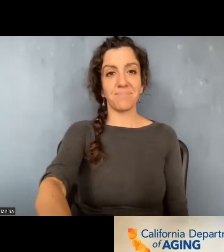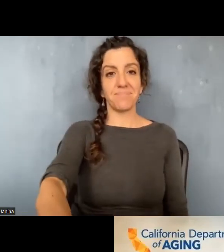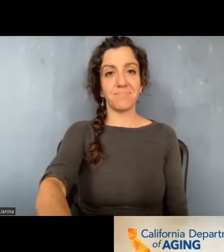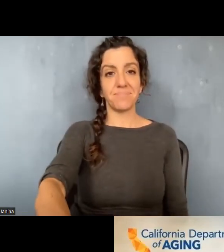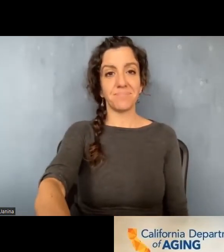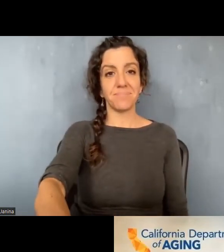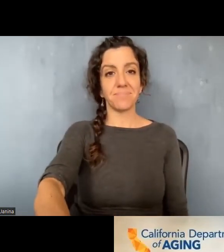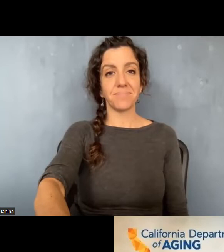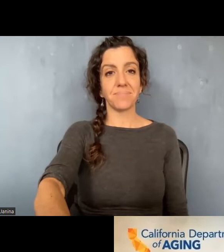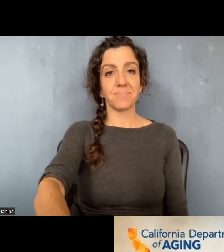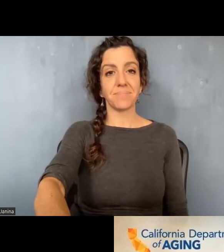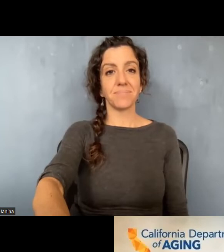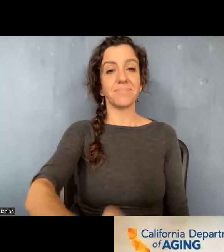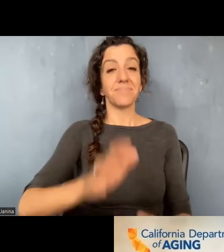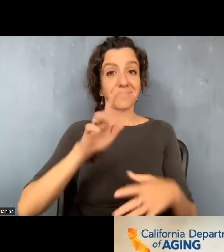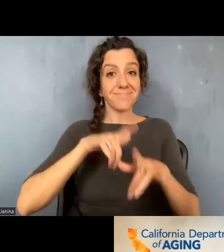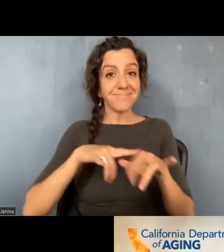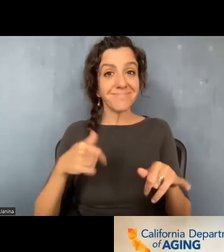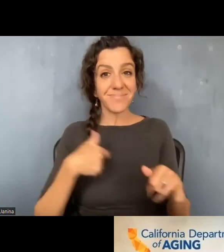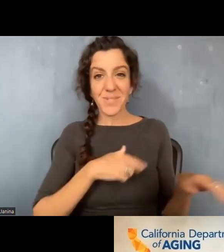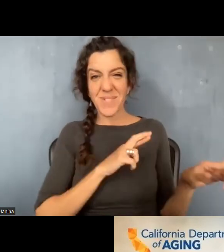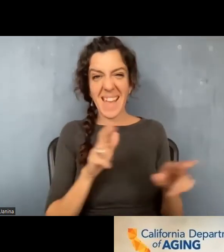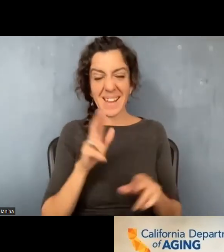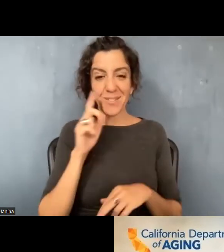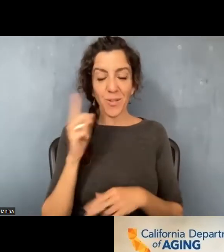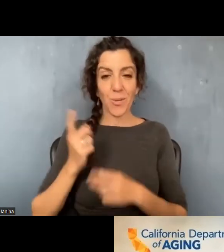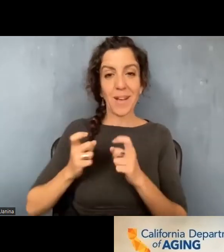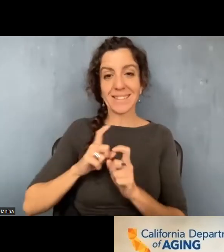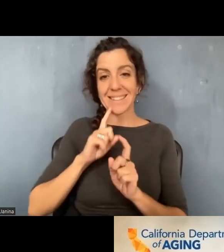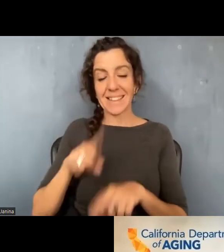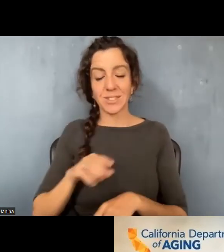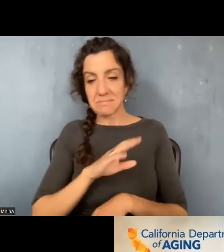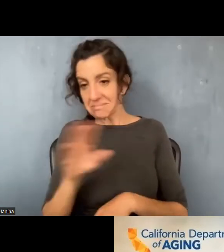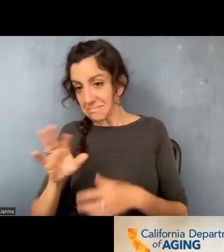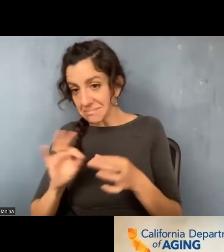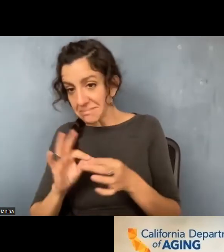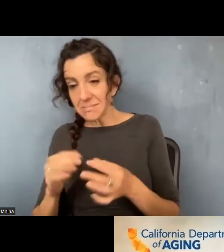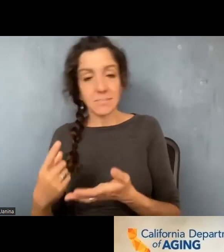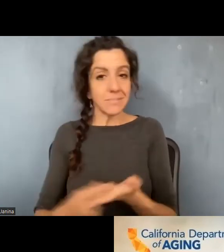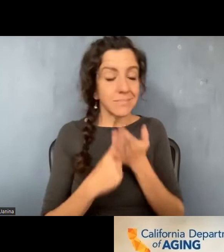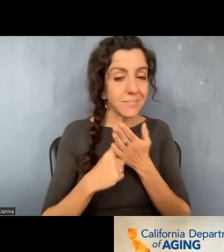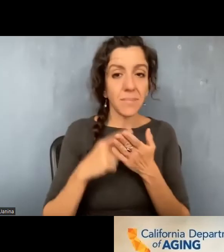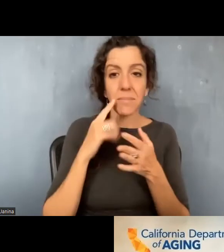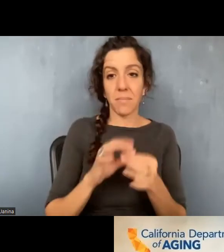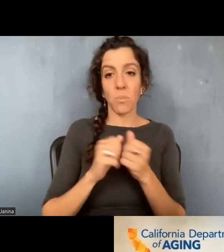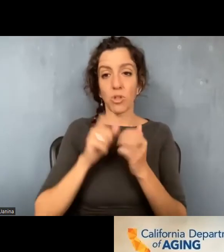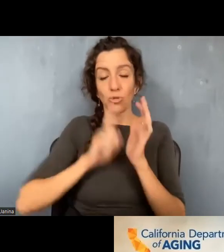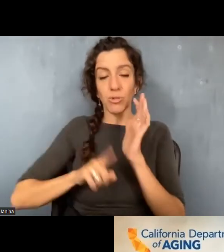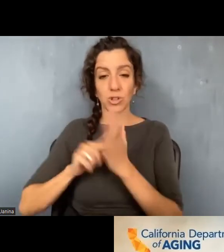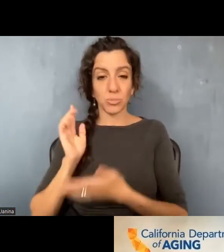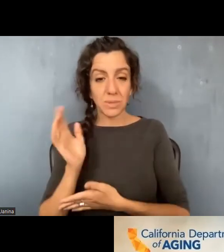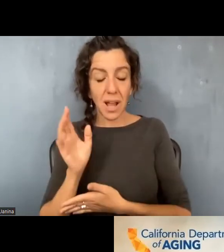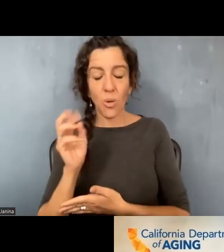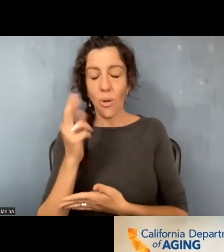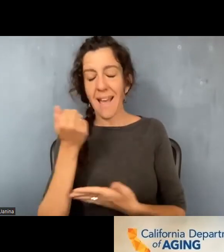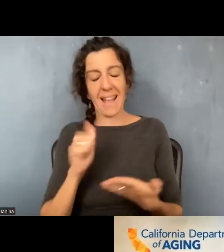we do the poll, we're going to get ready for our Q&A discussion for comments and any questions about any of the research presented or any